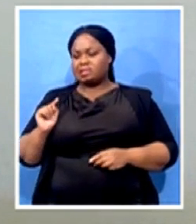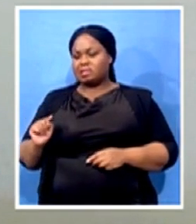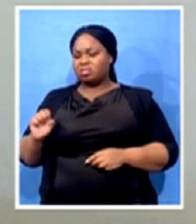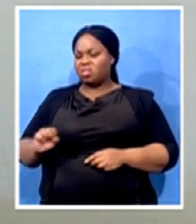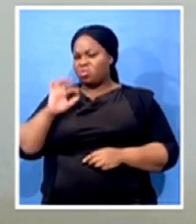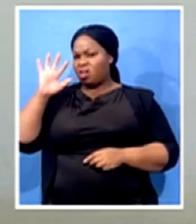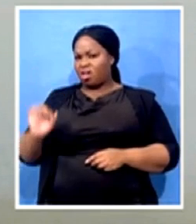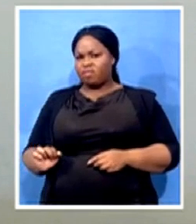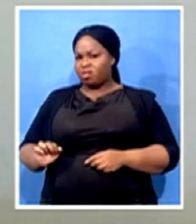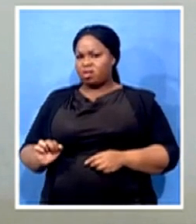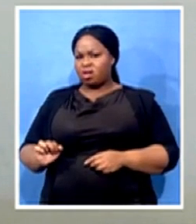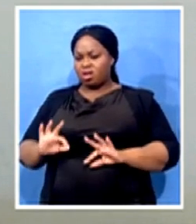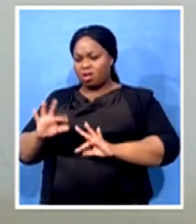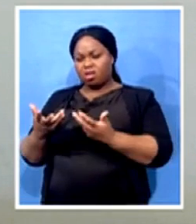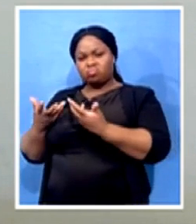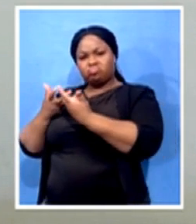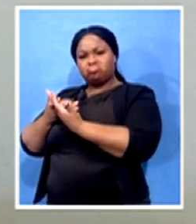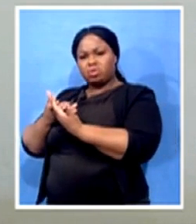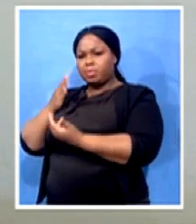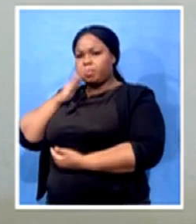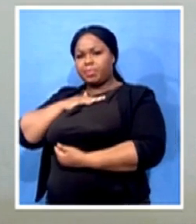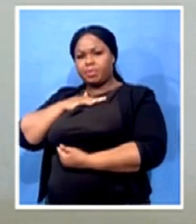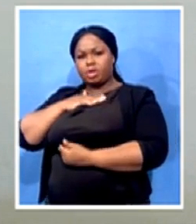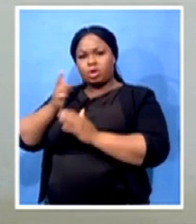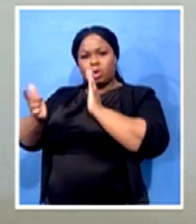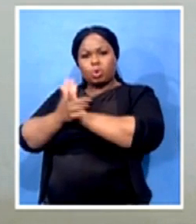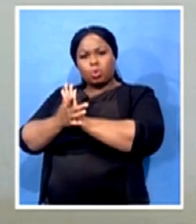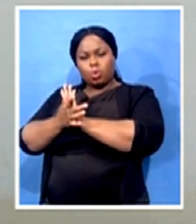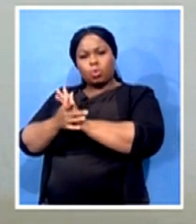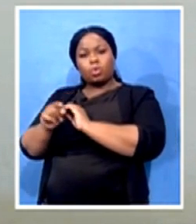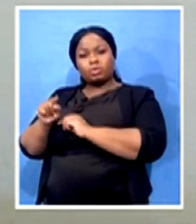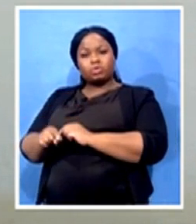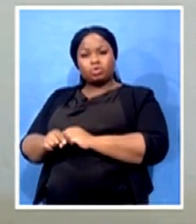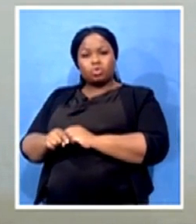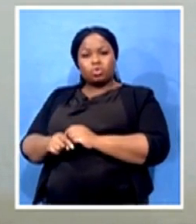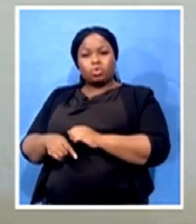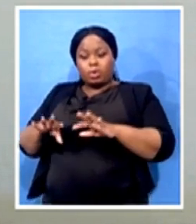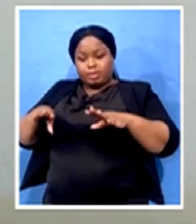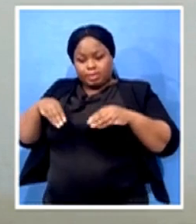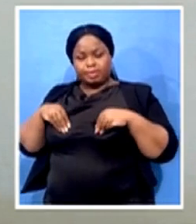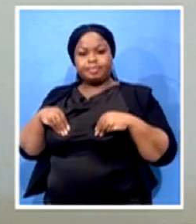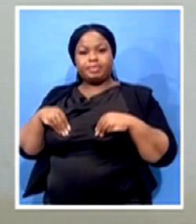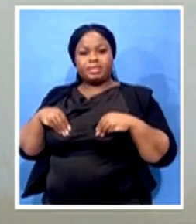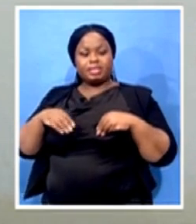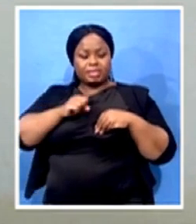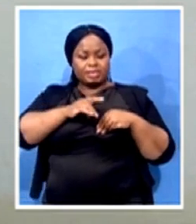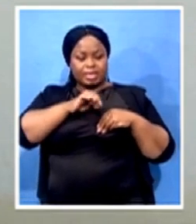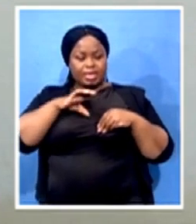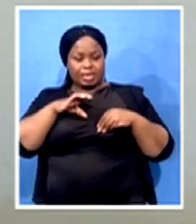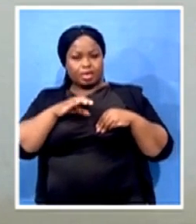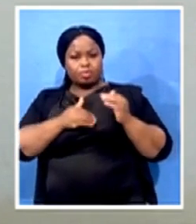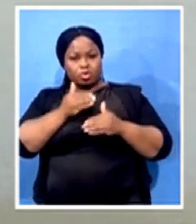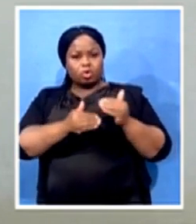a legislation to give effect to the SADC protocol on extradition, we might have a